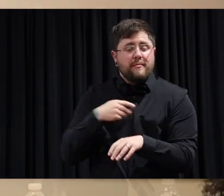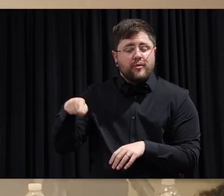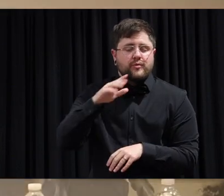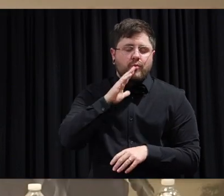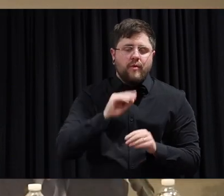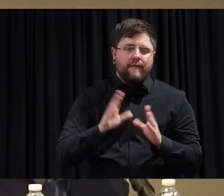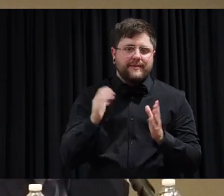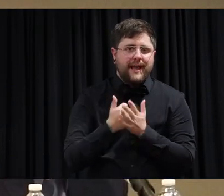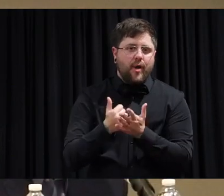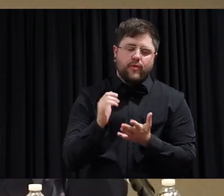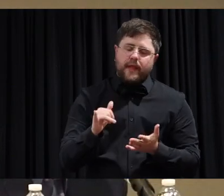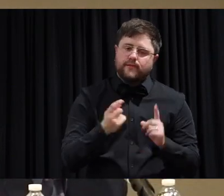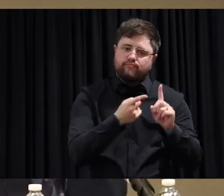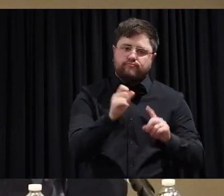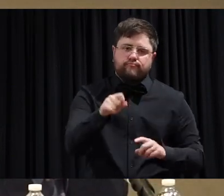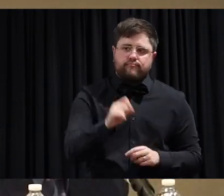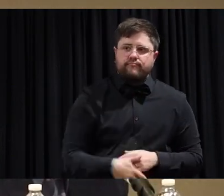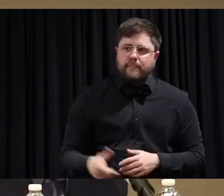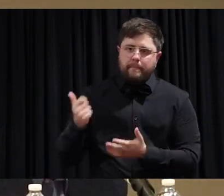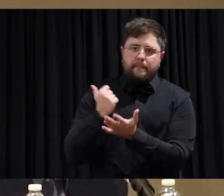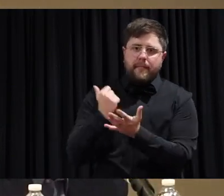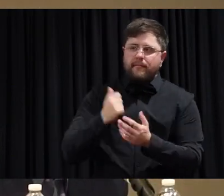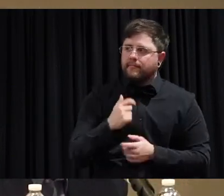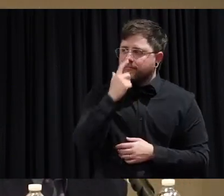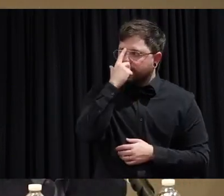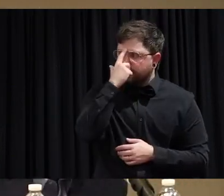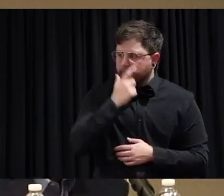to go. Amen. Yep.